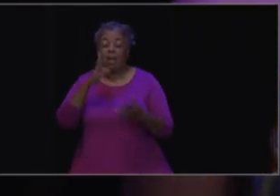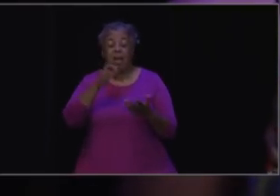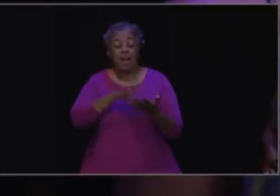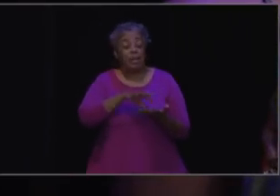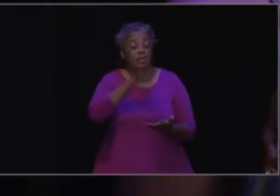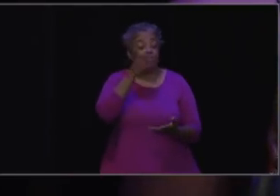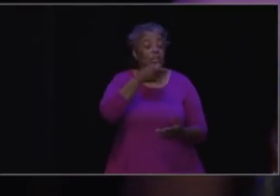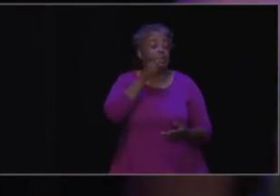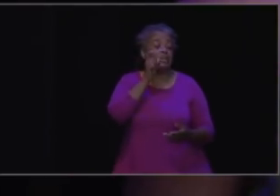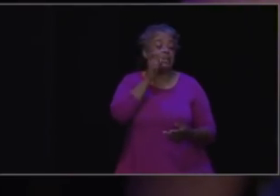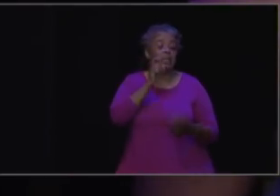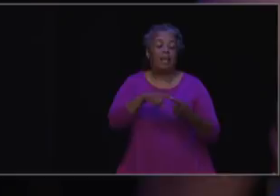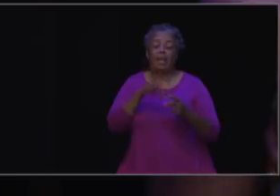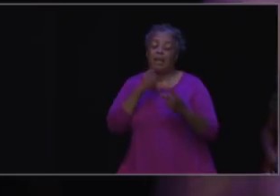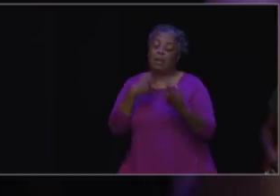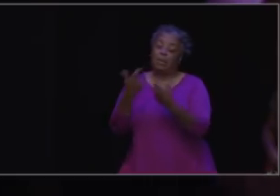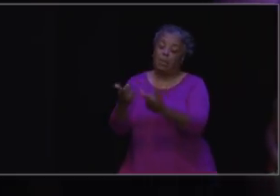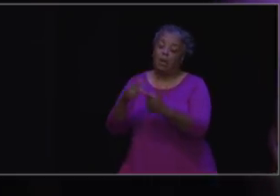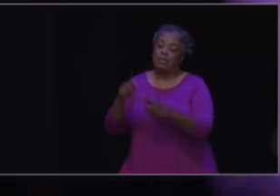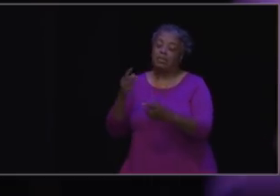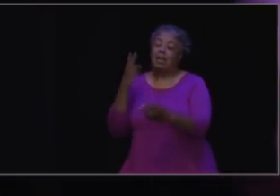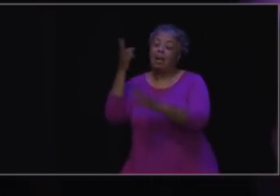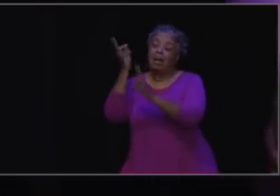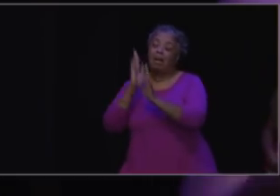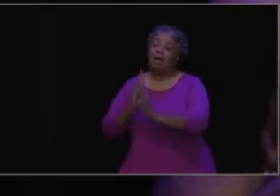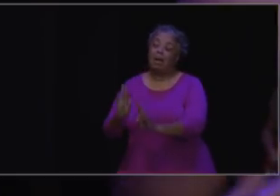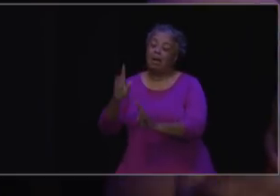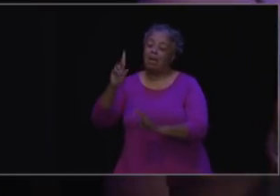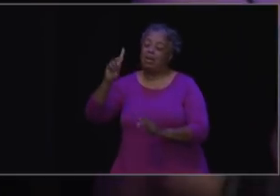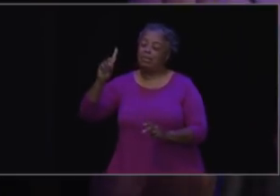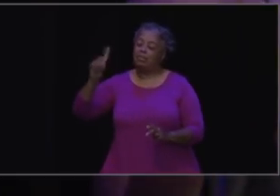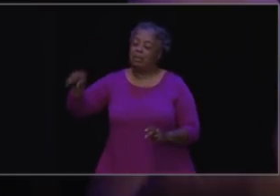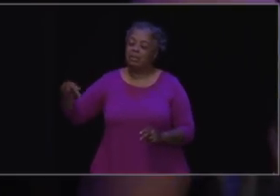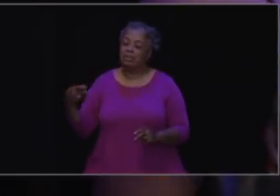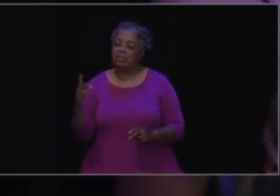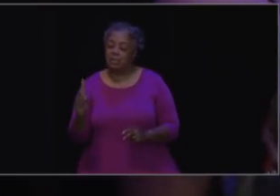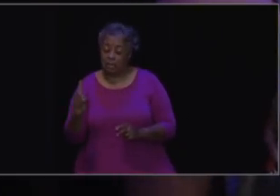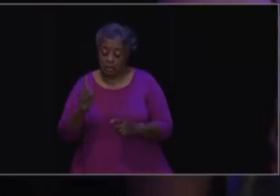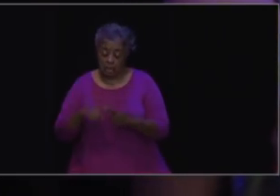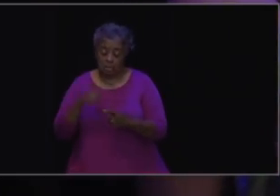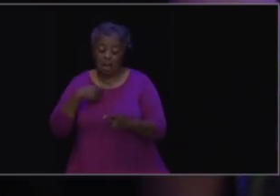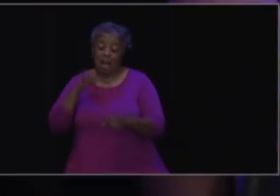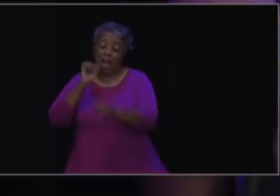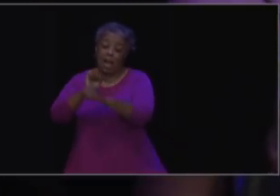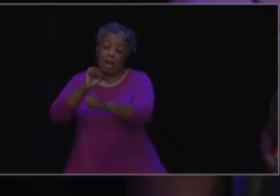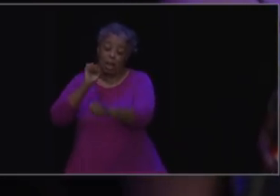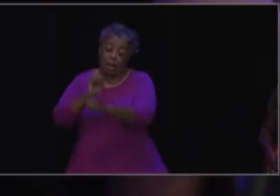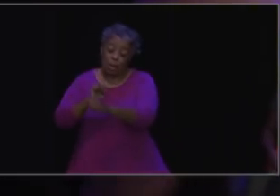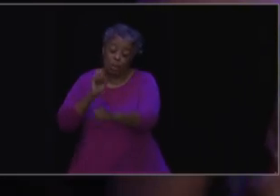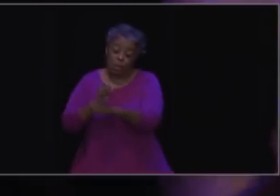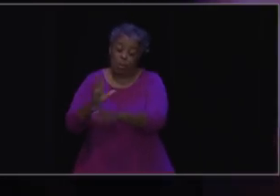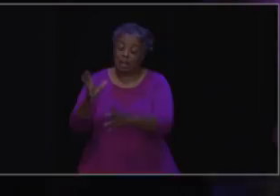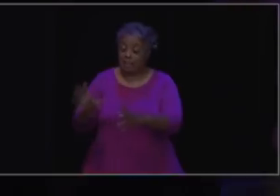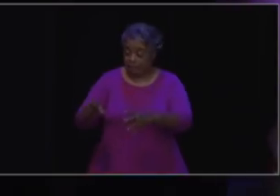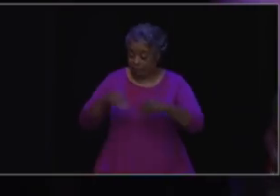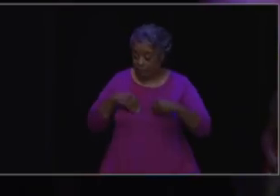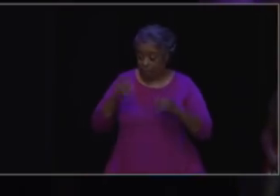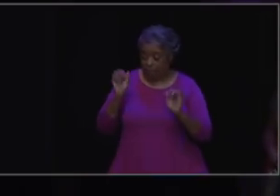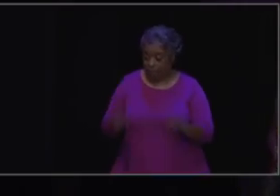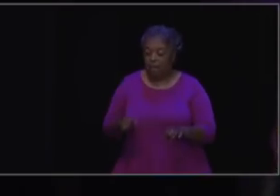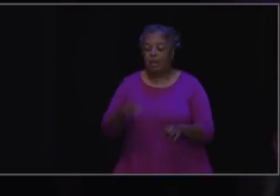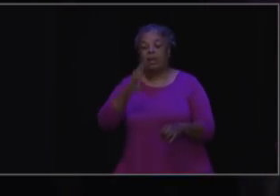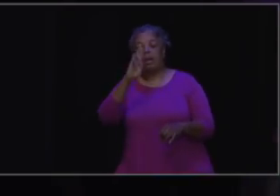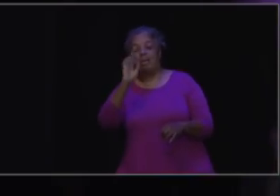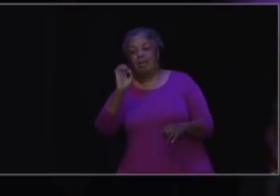Fight Sun Tzu, honorary doctorate, titular Zulu. My work ethic make your tank septic. Rest in peace,